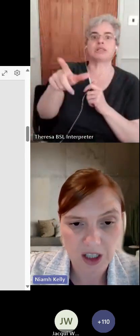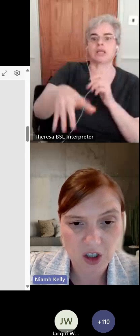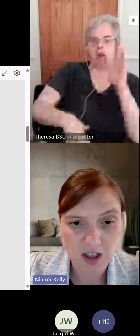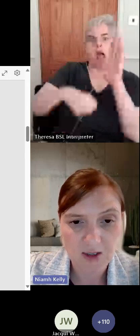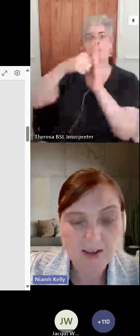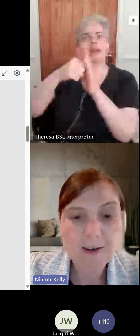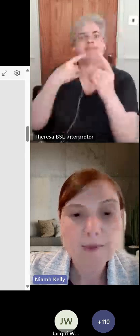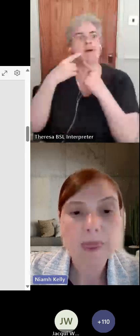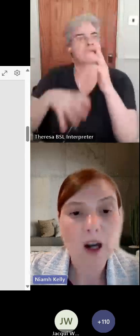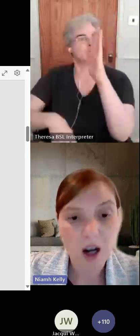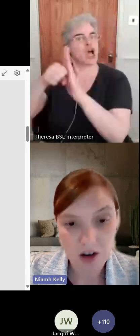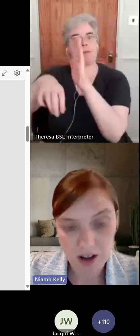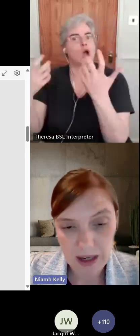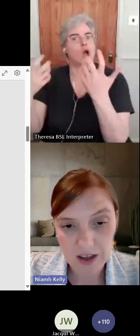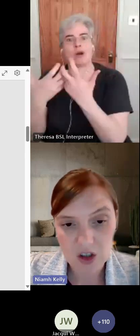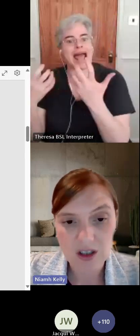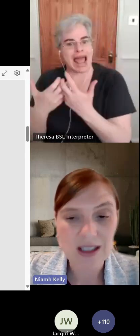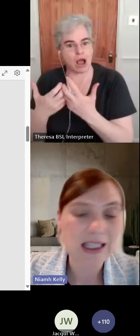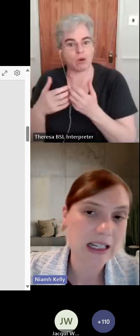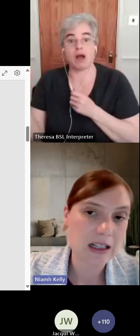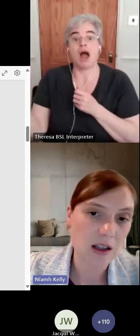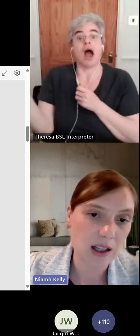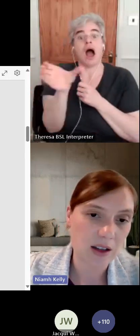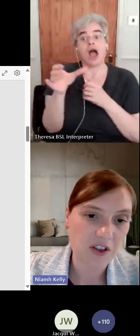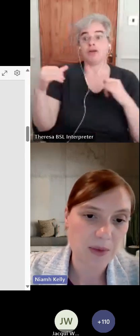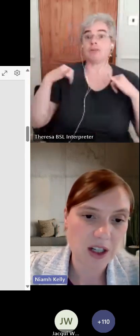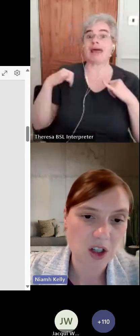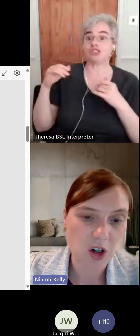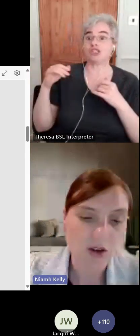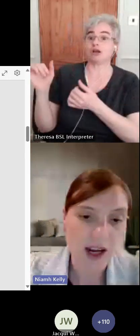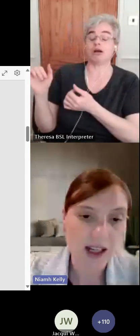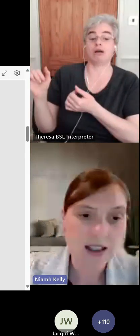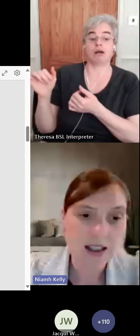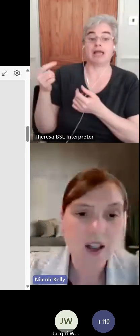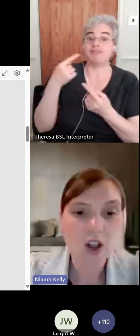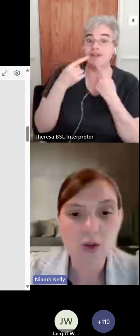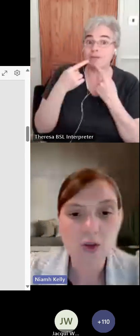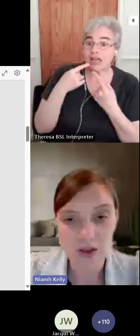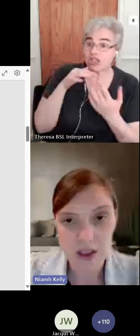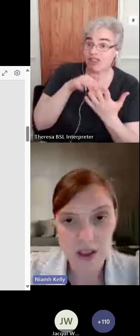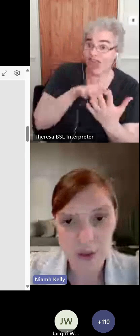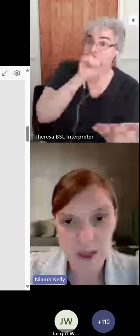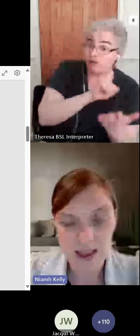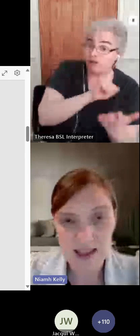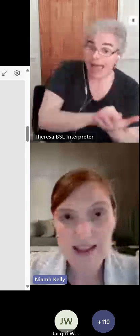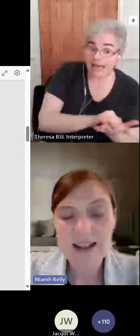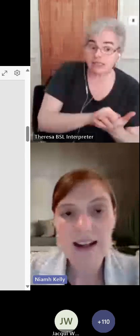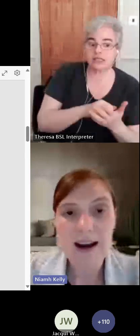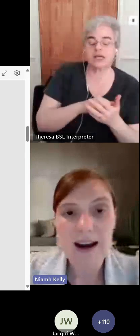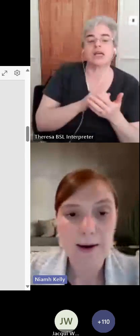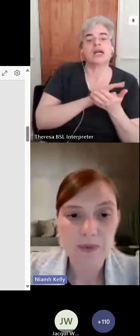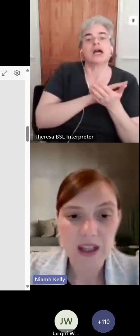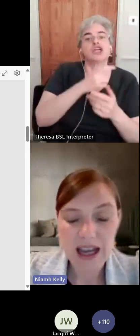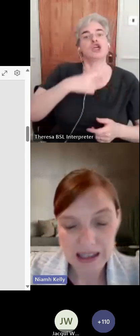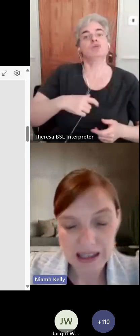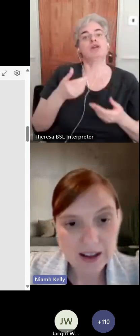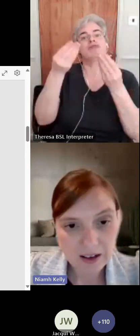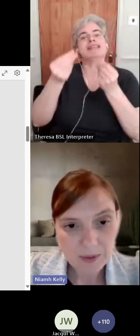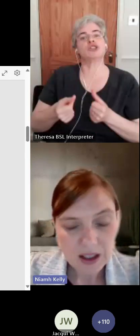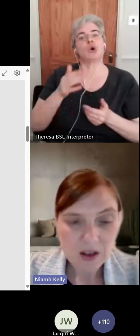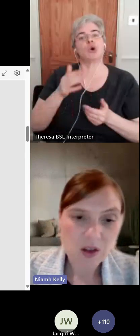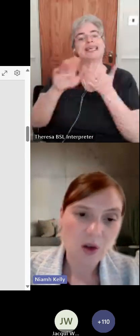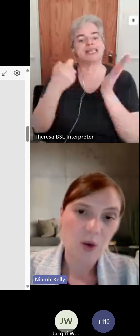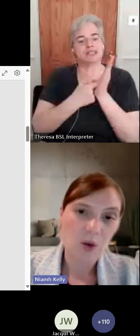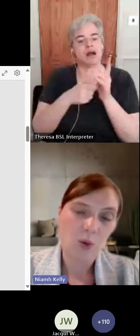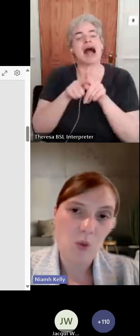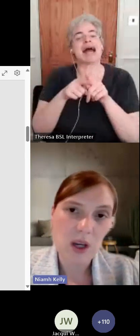their information? The hiring managers, is all the information correct? Human resources, and